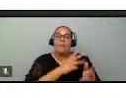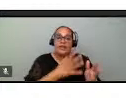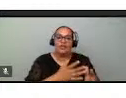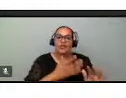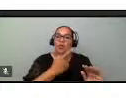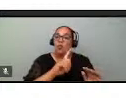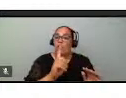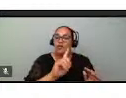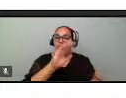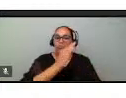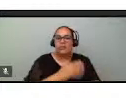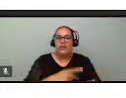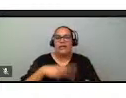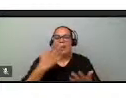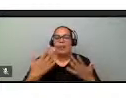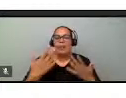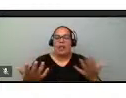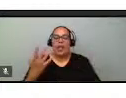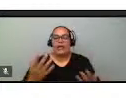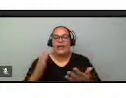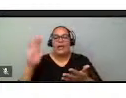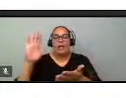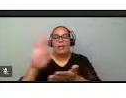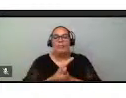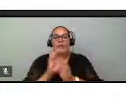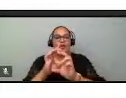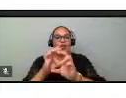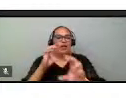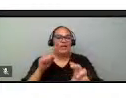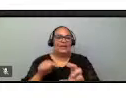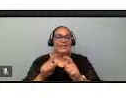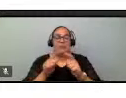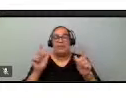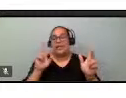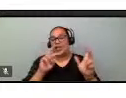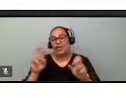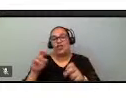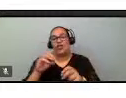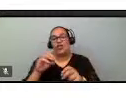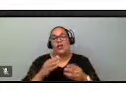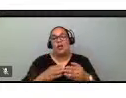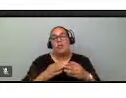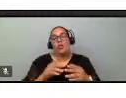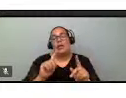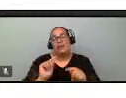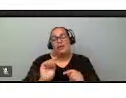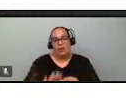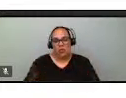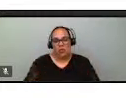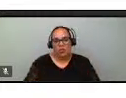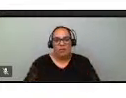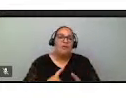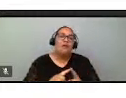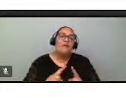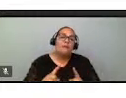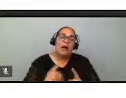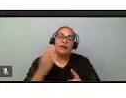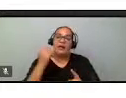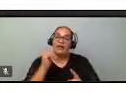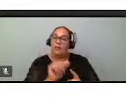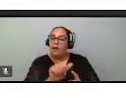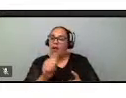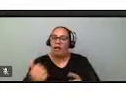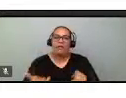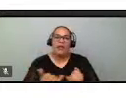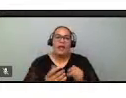reduce the double handling of empty containers which is a big issue in Port of Cape Town and other aspects